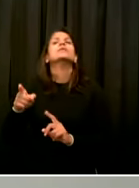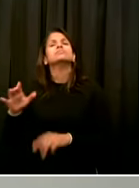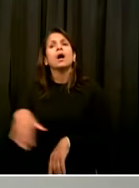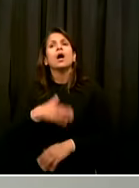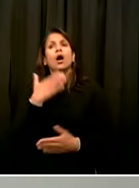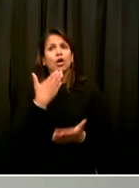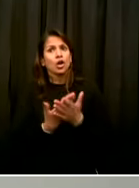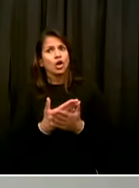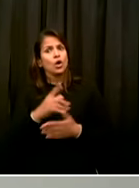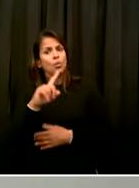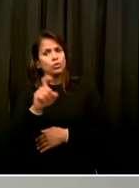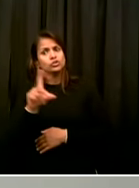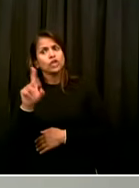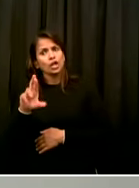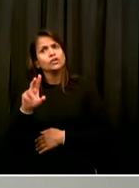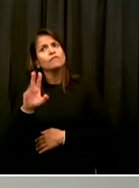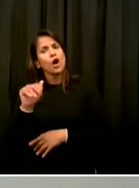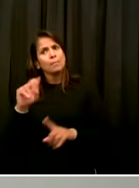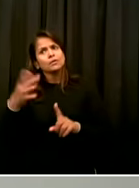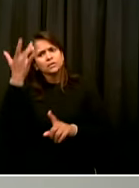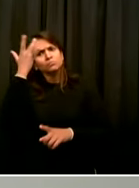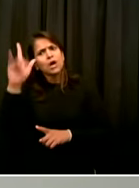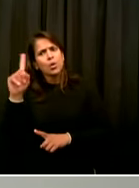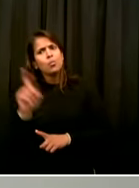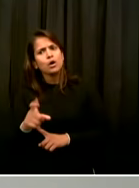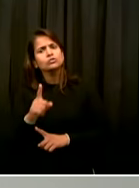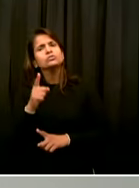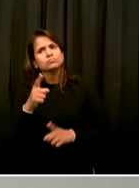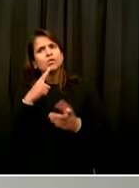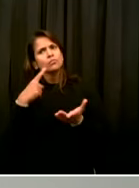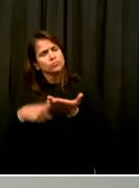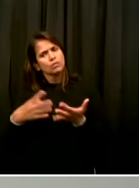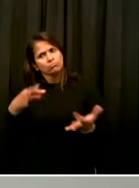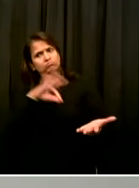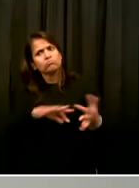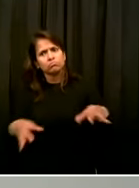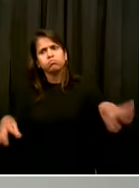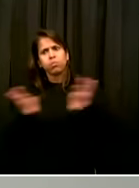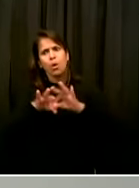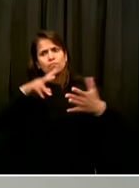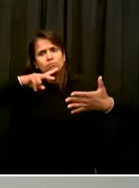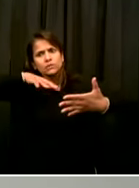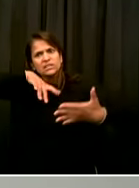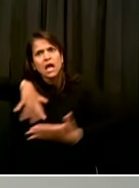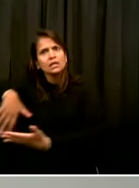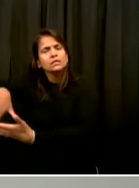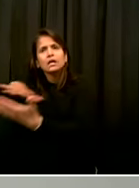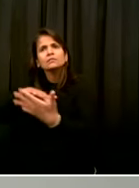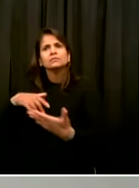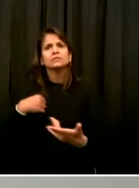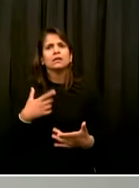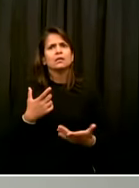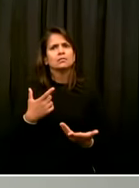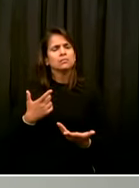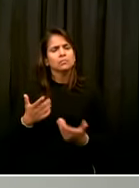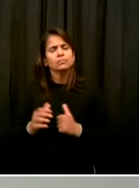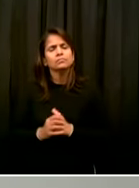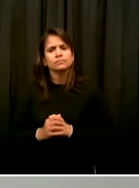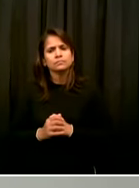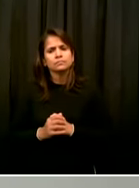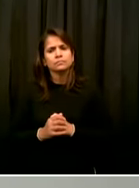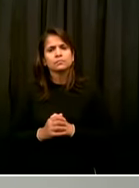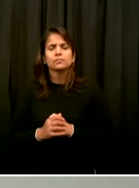I just want to emphasize that it's not the data that is being presented today by the commissioner and the mayor